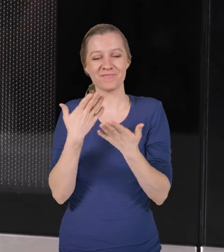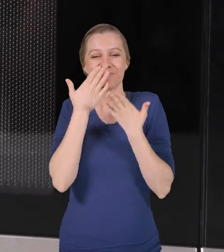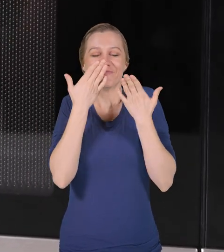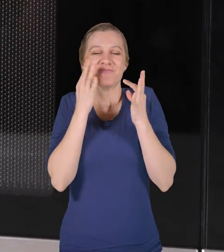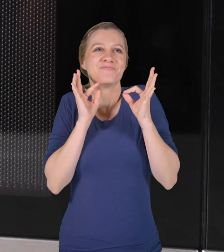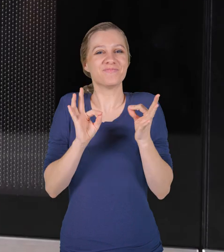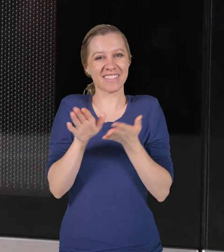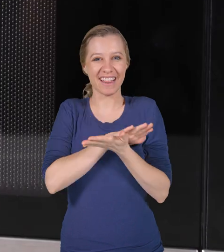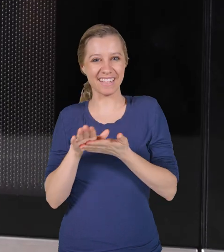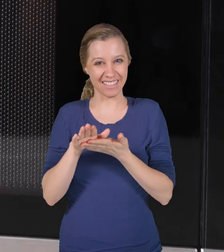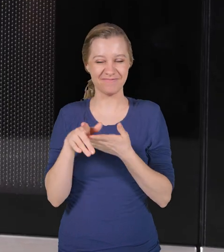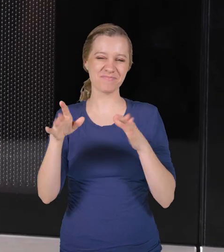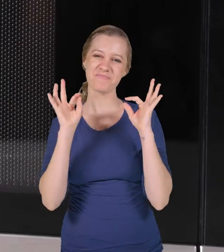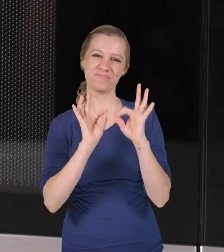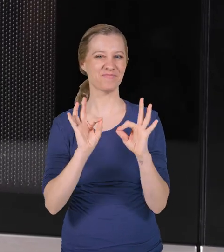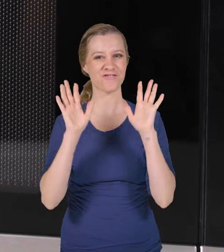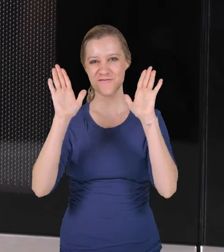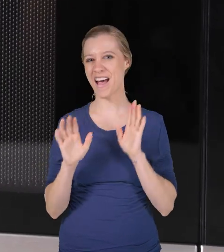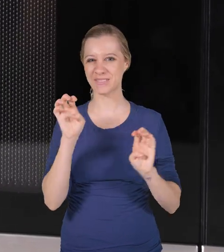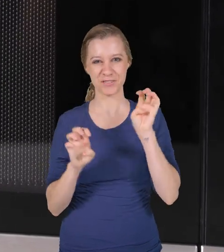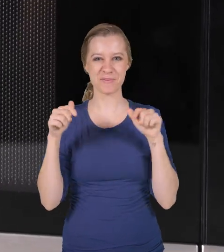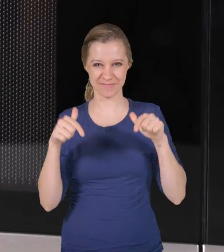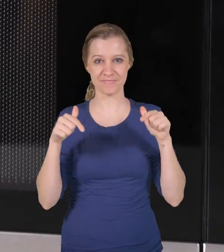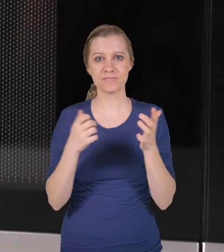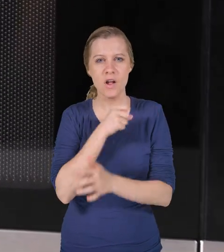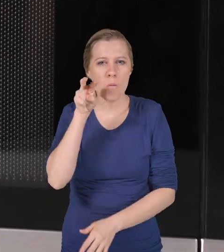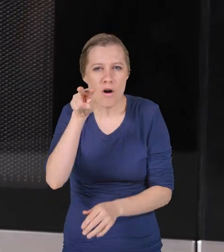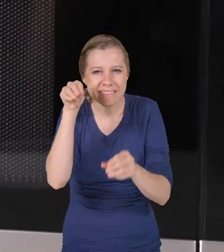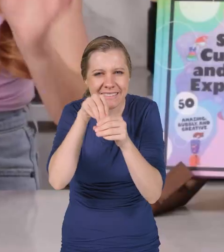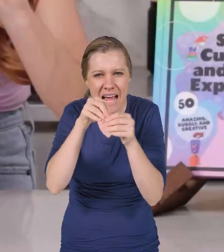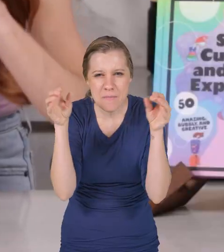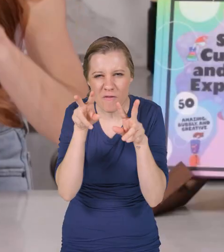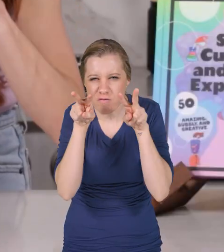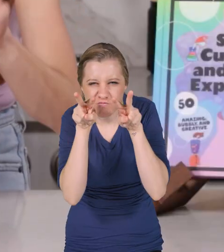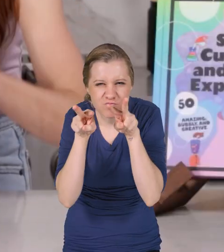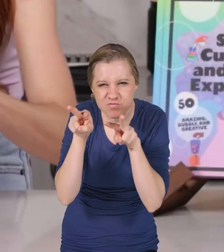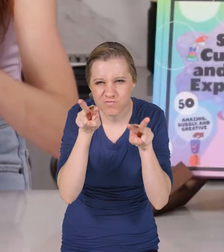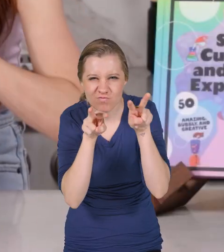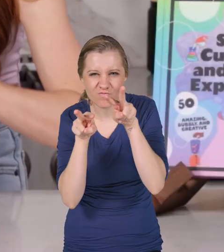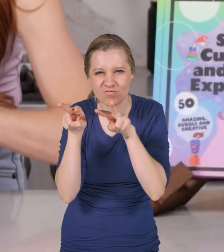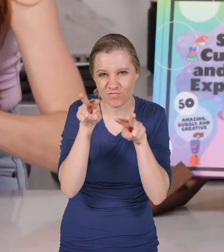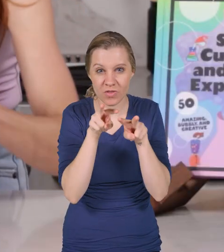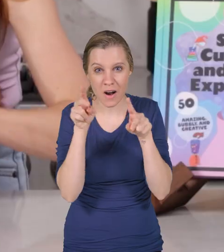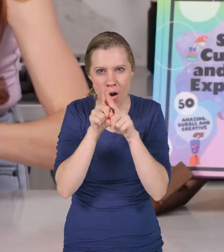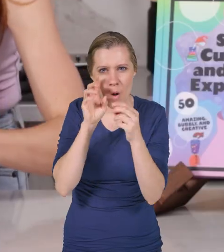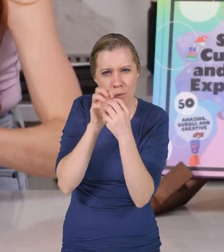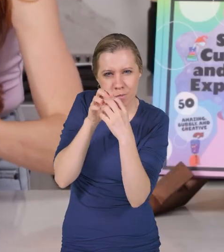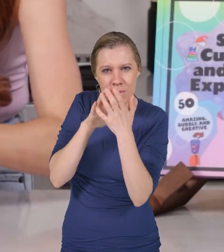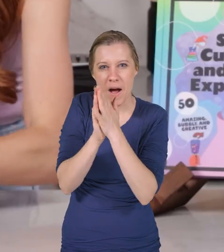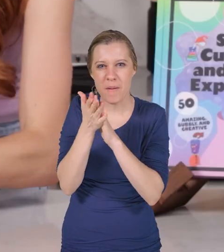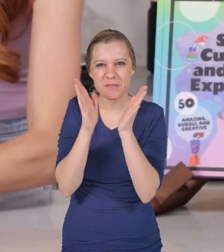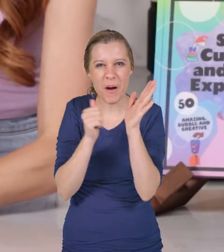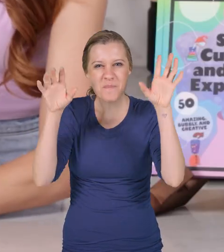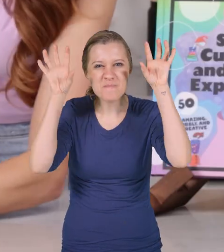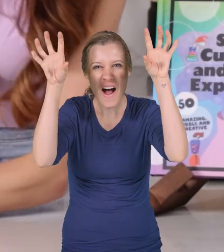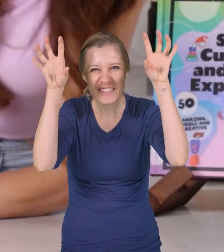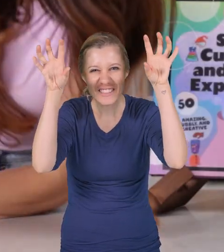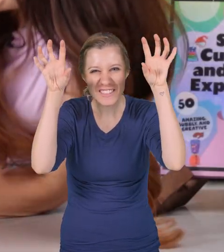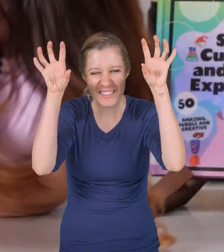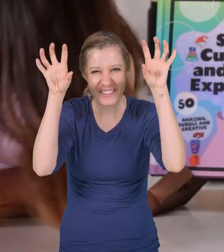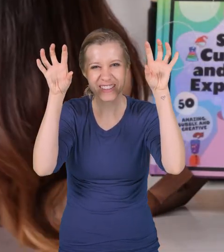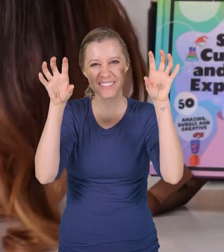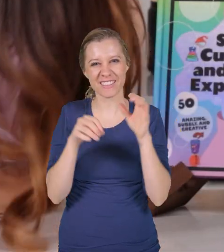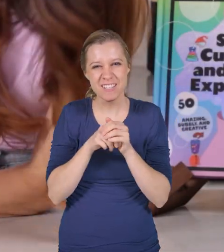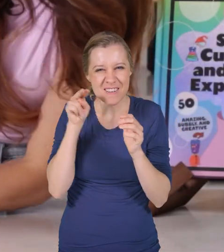make your kitchen smell really good and clean. This is a great experiment. So make sure you're watching inside your microwave as this